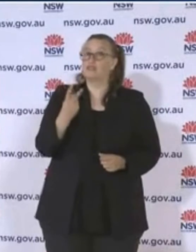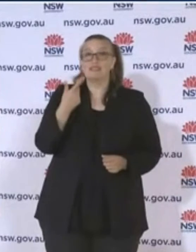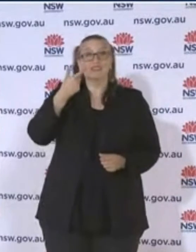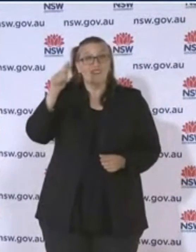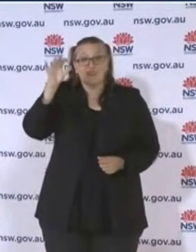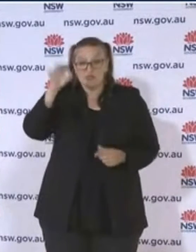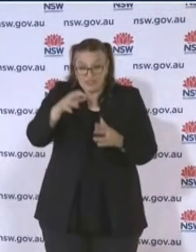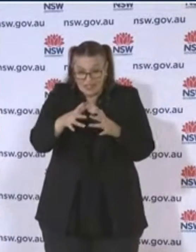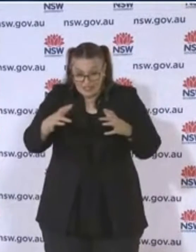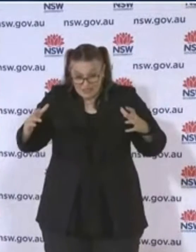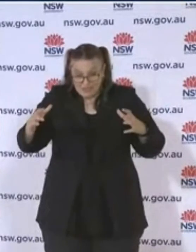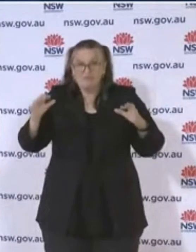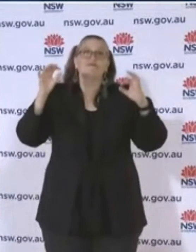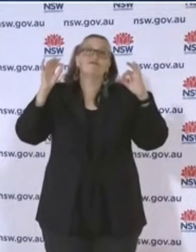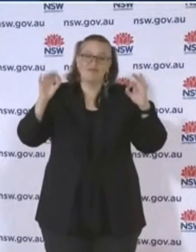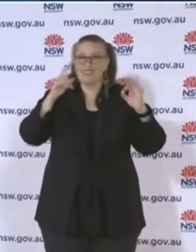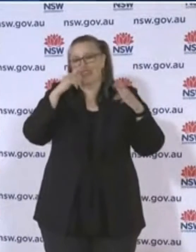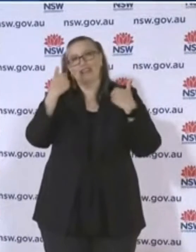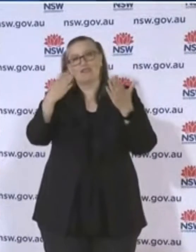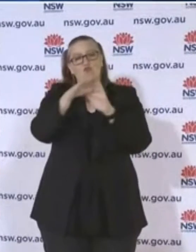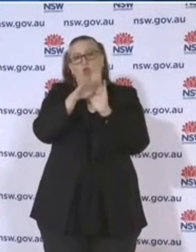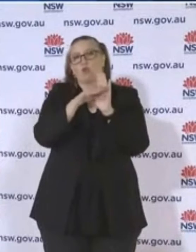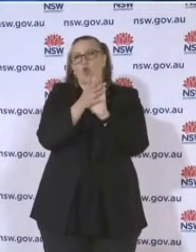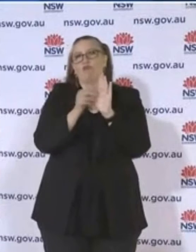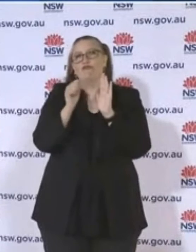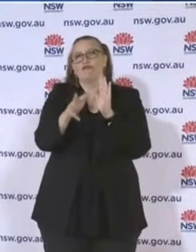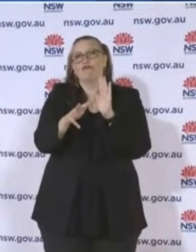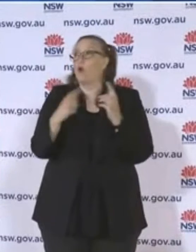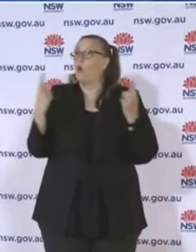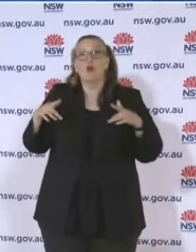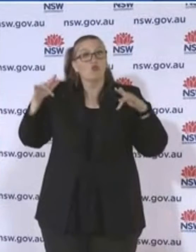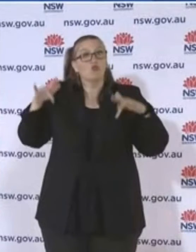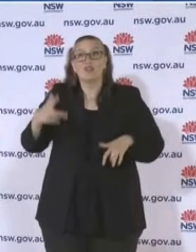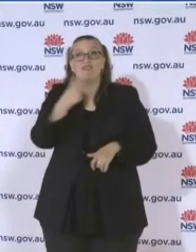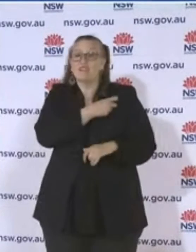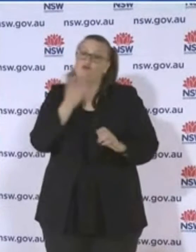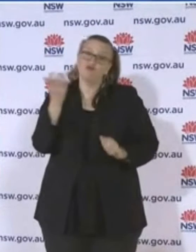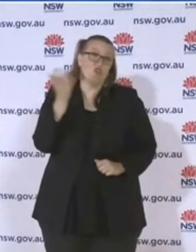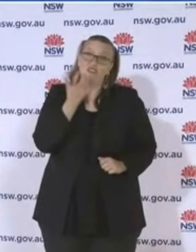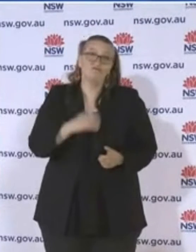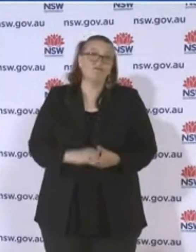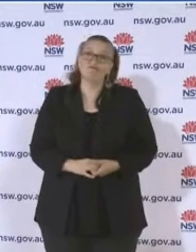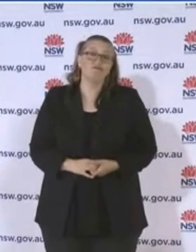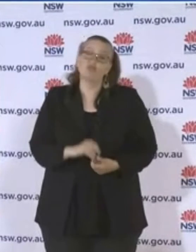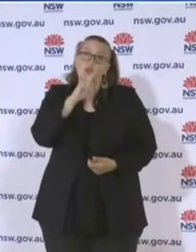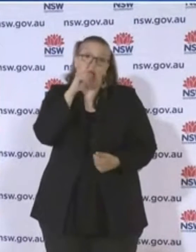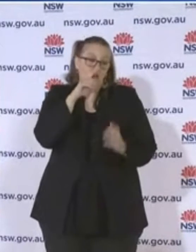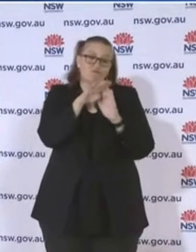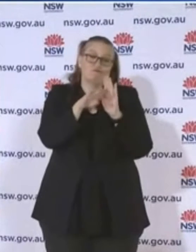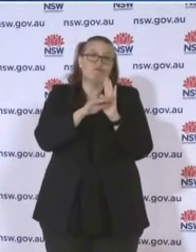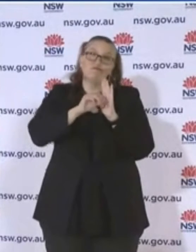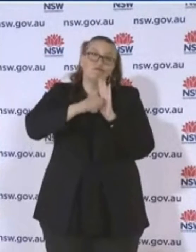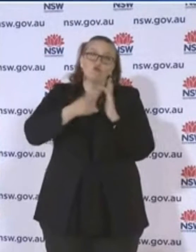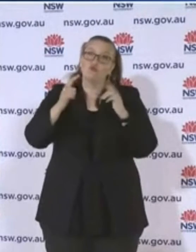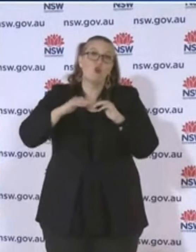some things we cannot extend to people that are unvaccinated because it still poses a threat to the greater community. But obviously once we get to 80% double